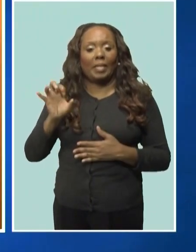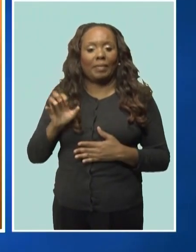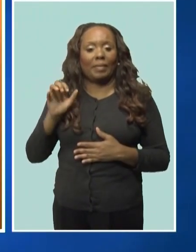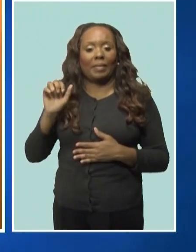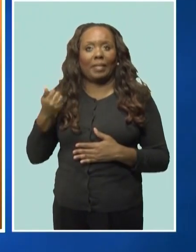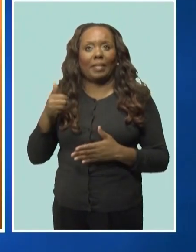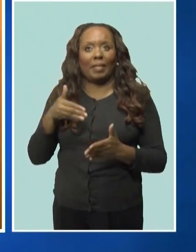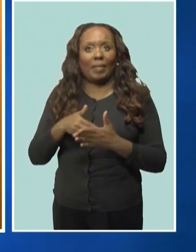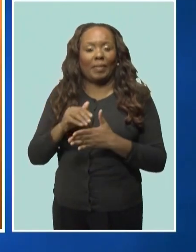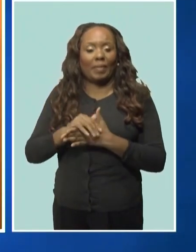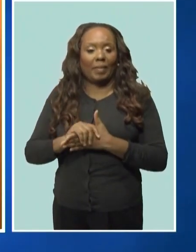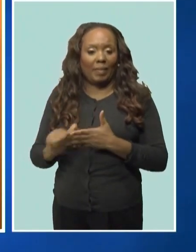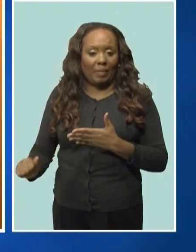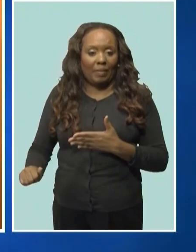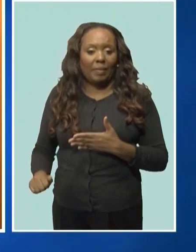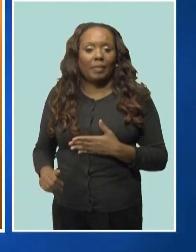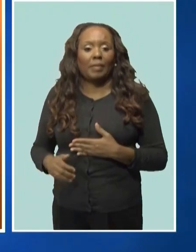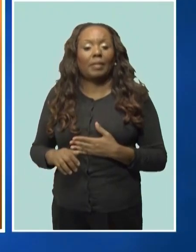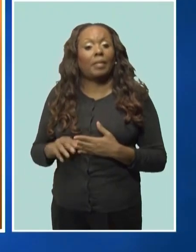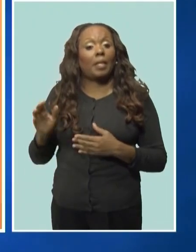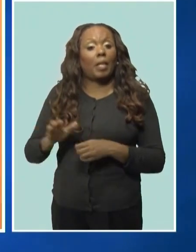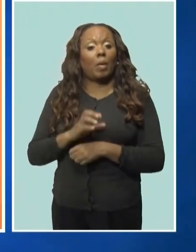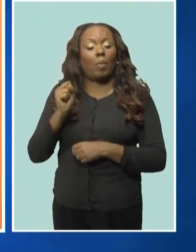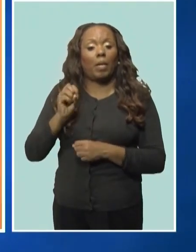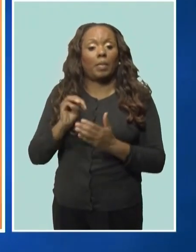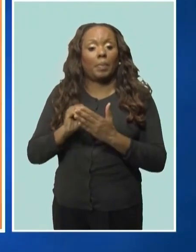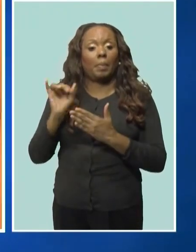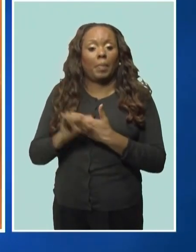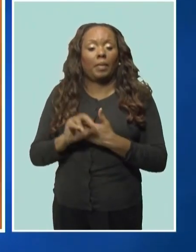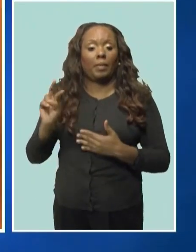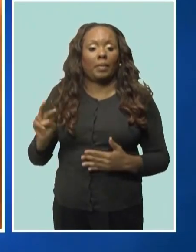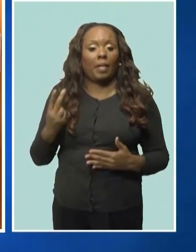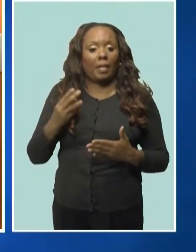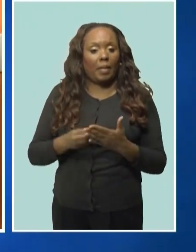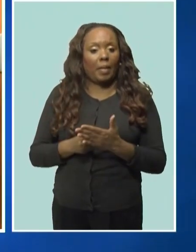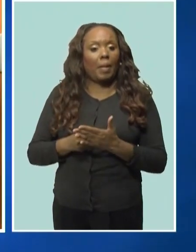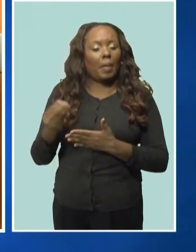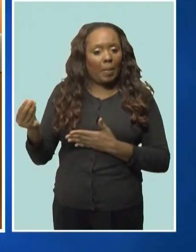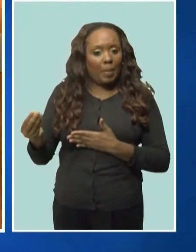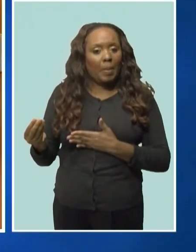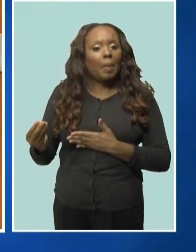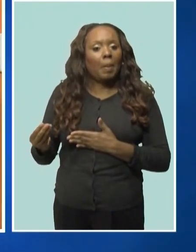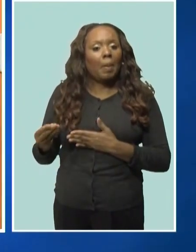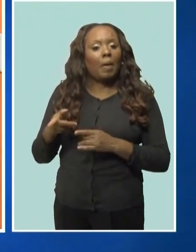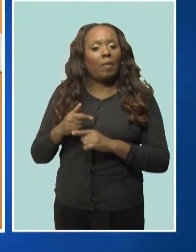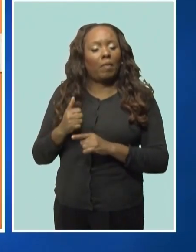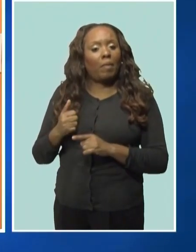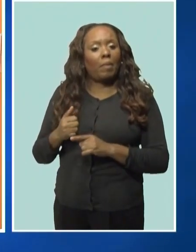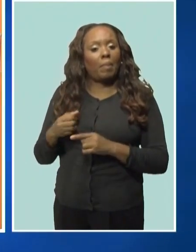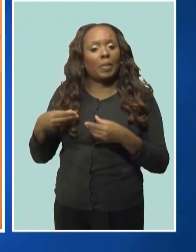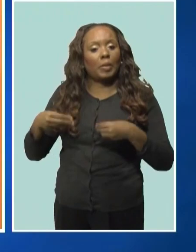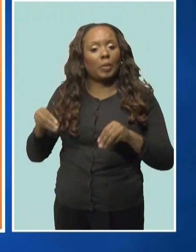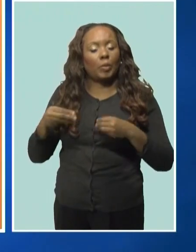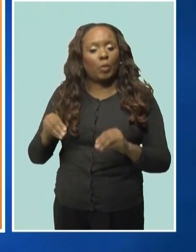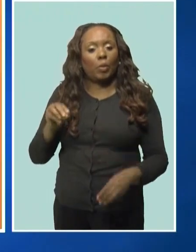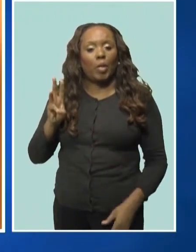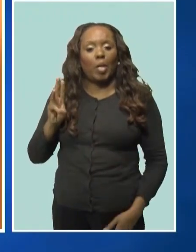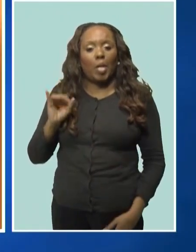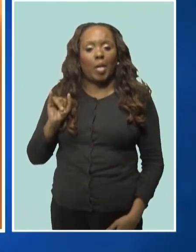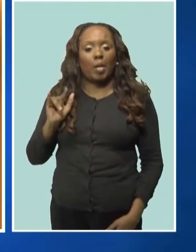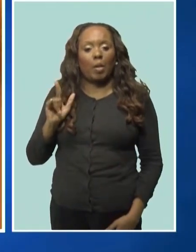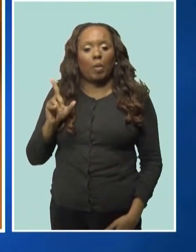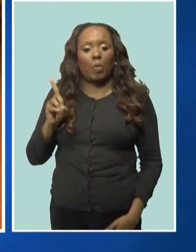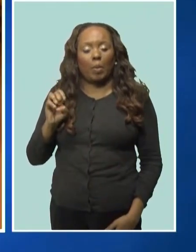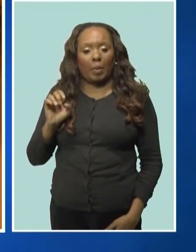$3,910,000. He hit the top prize on May the 2nd after buying his ticket from the lottery's flagship store in Wilde. Now, during the official